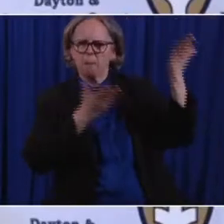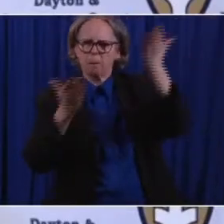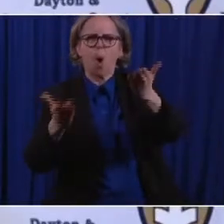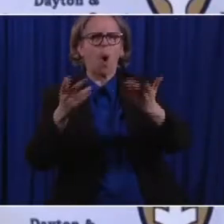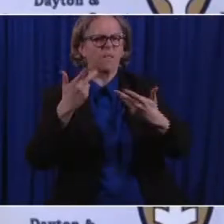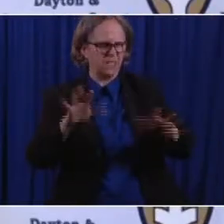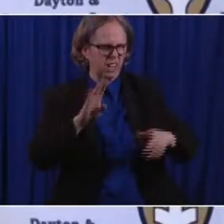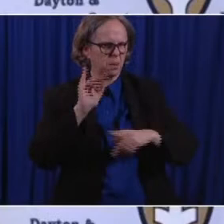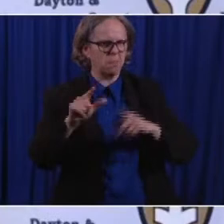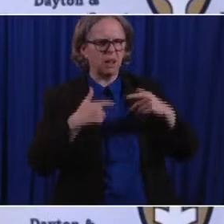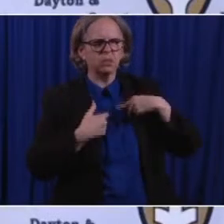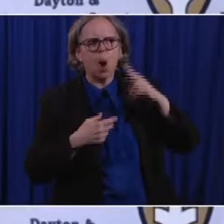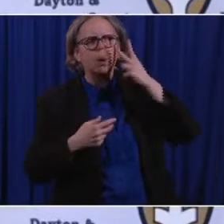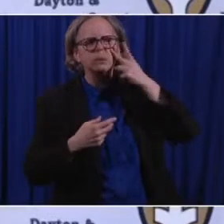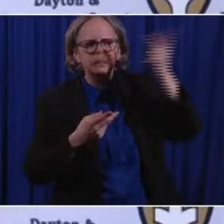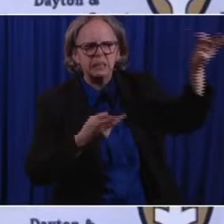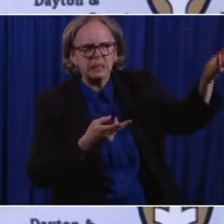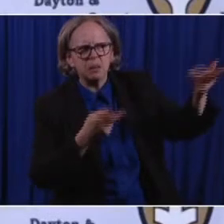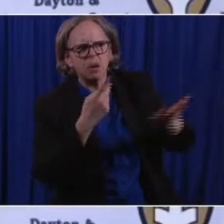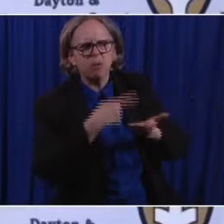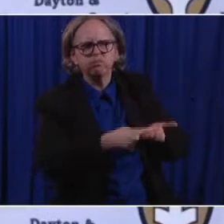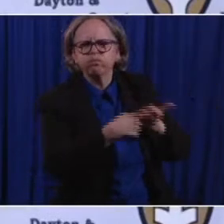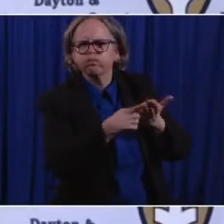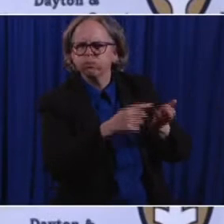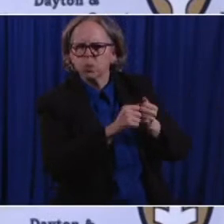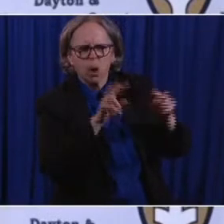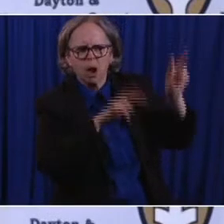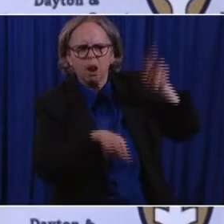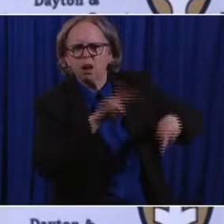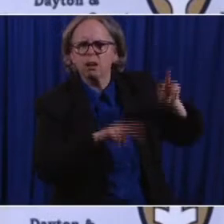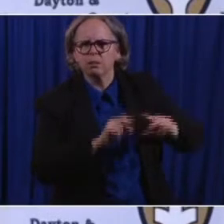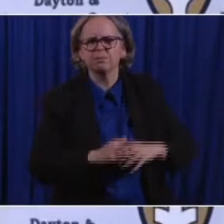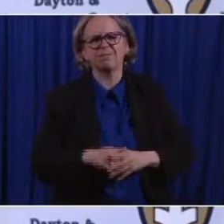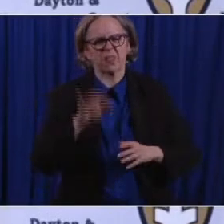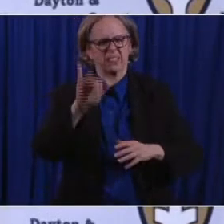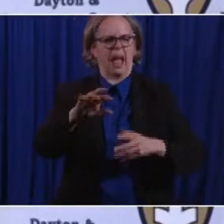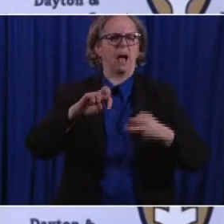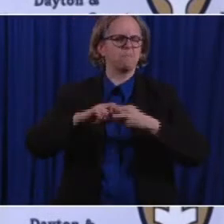ability to talk about that in the weeks ahead.